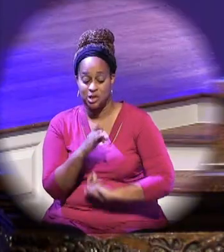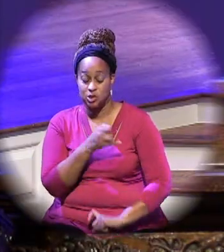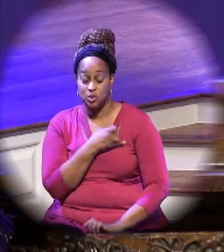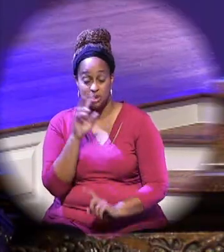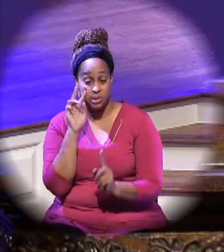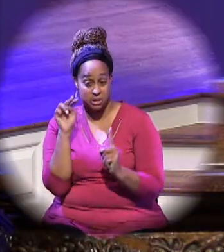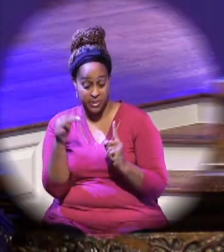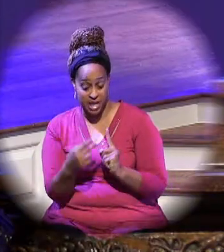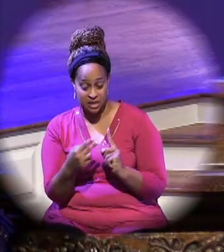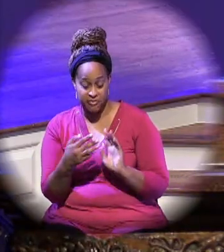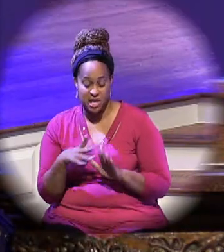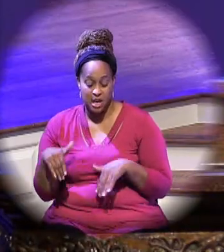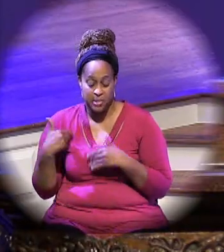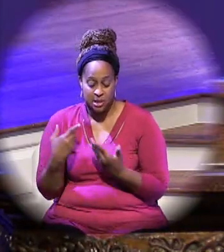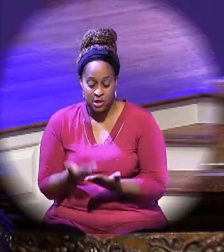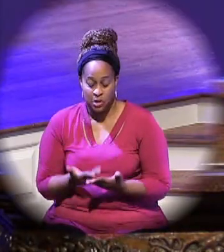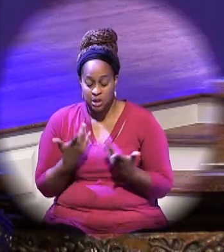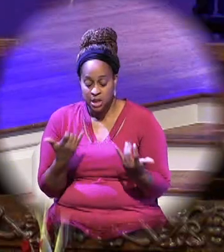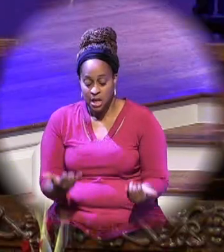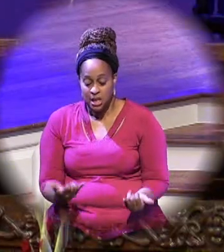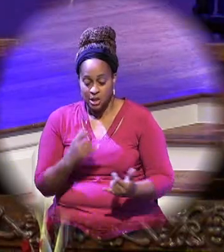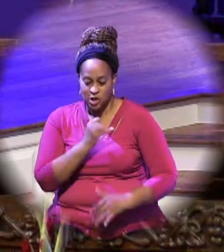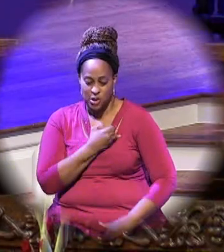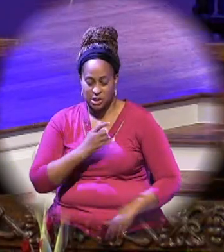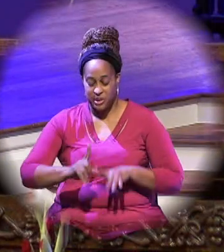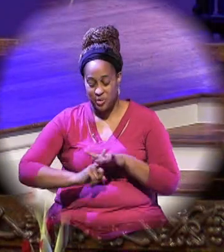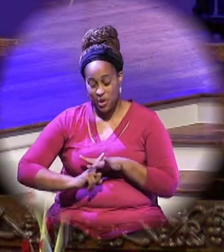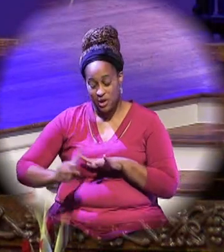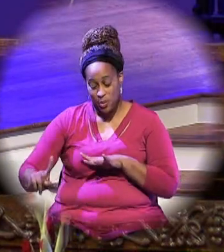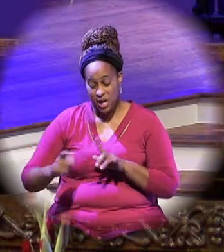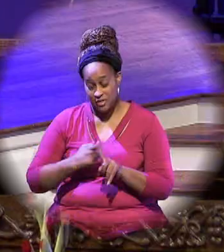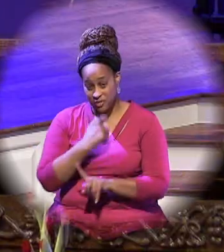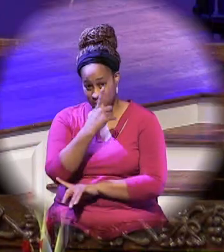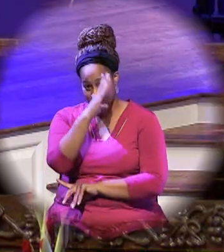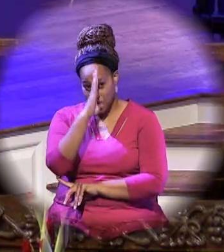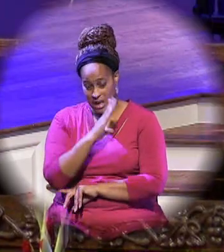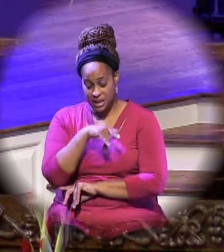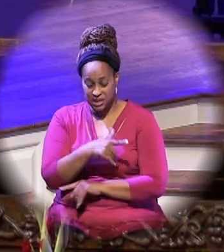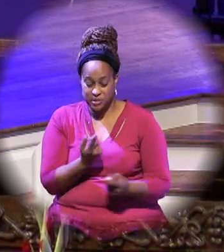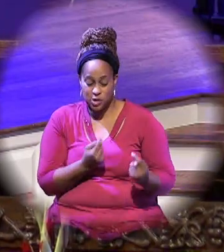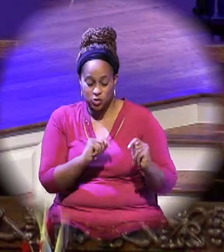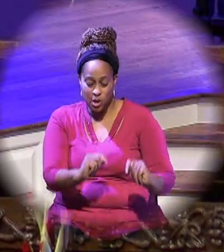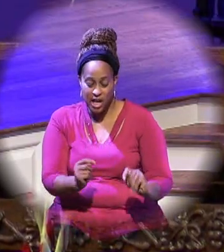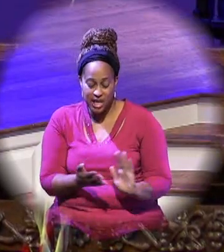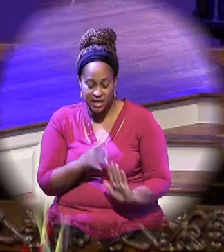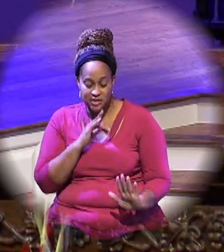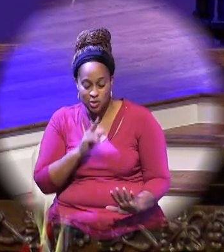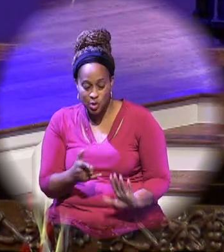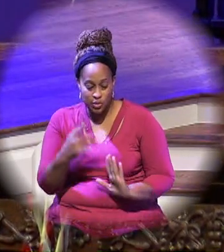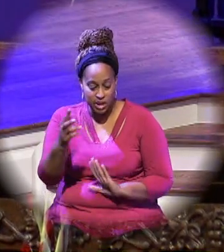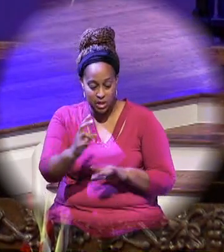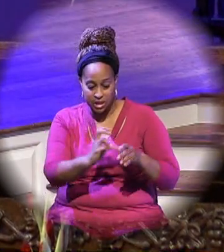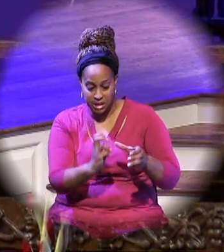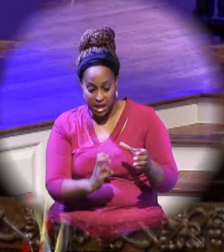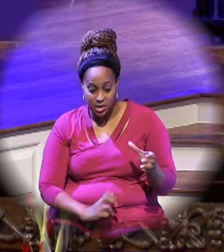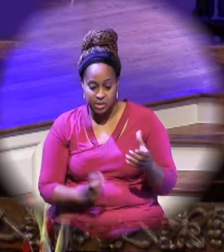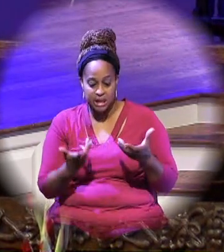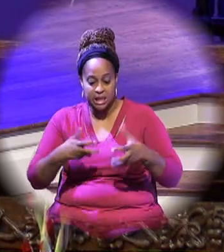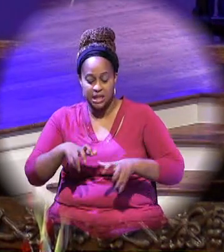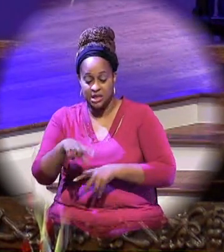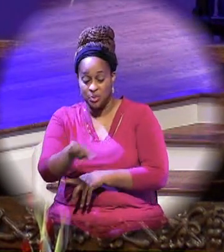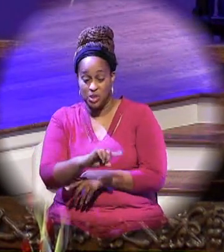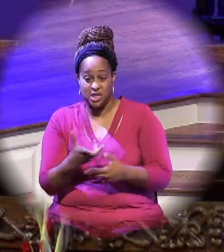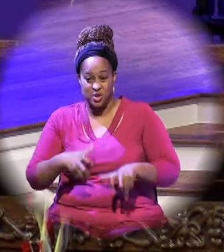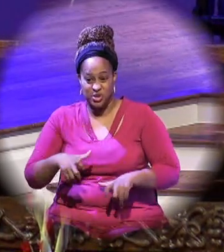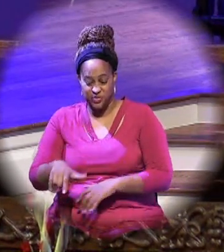perspective. Up to this point, we know that Jonah has been running away from God. In fact, he's been trying to go down, just he didn't know that he wanted to go this